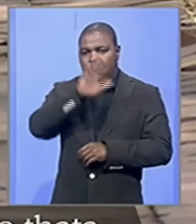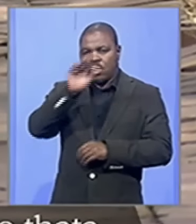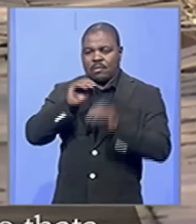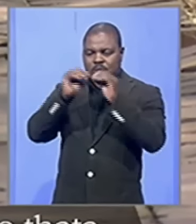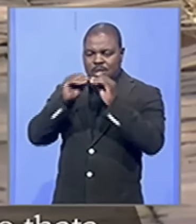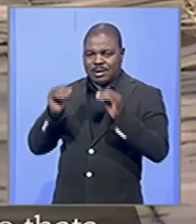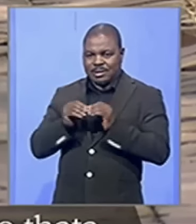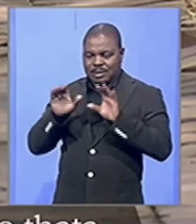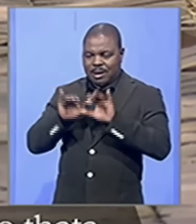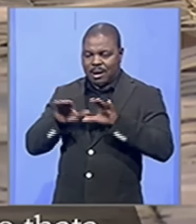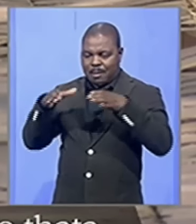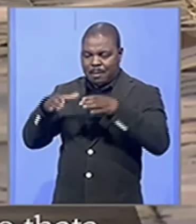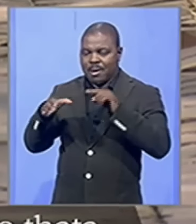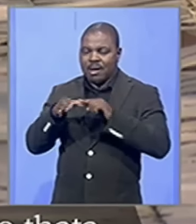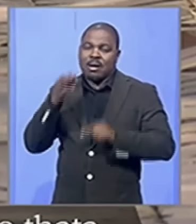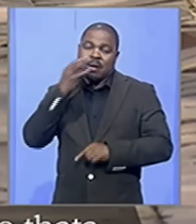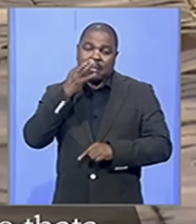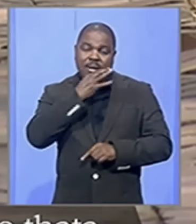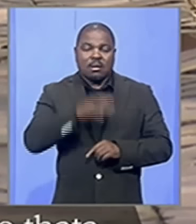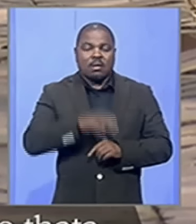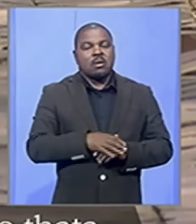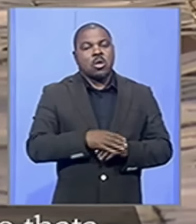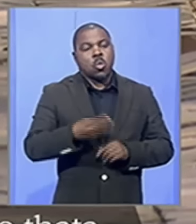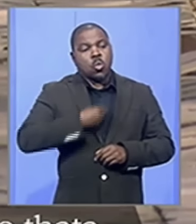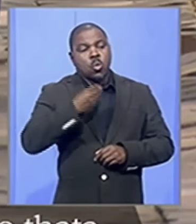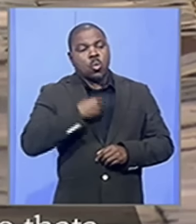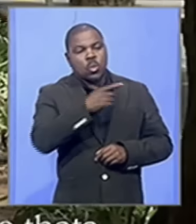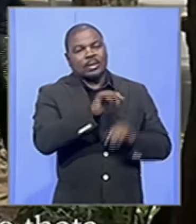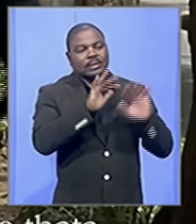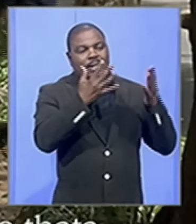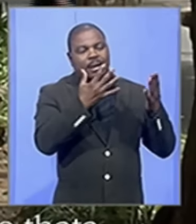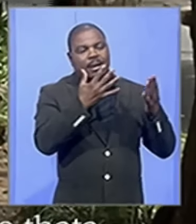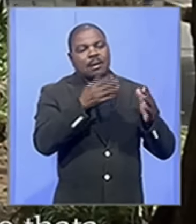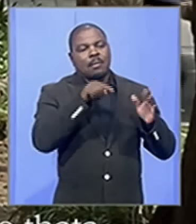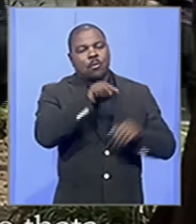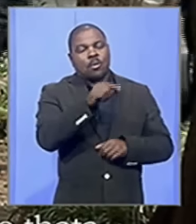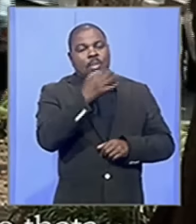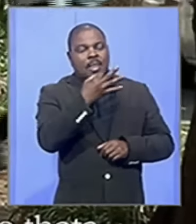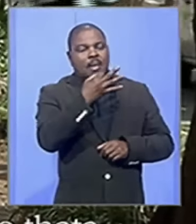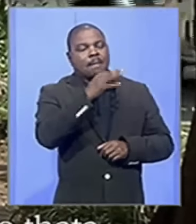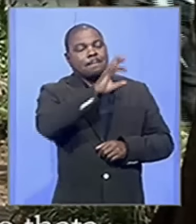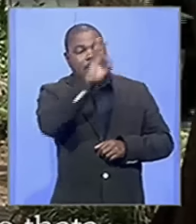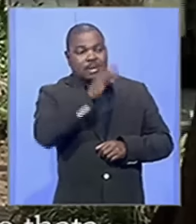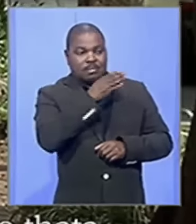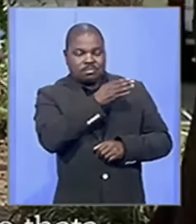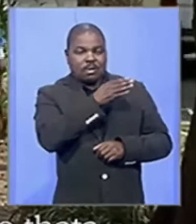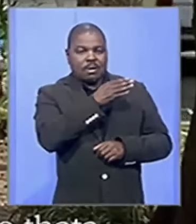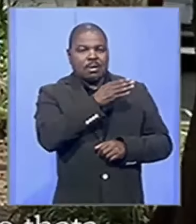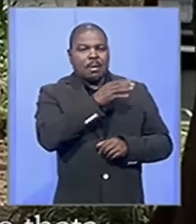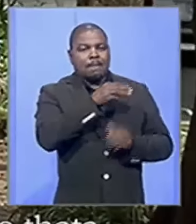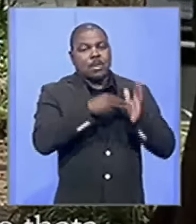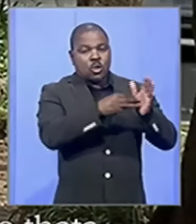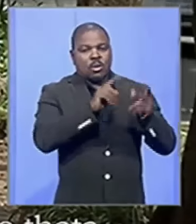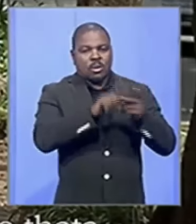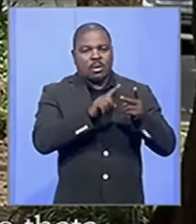Stats SA gona le basha ba le dimilione di le 10.3 ba dingwaga tse di magareng ga 10.5